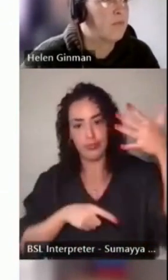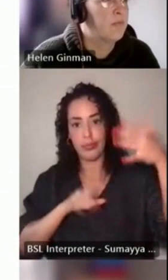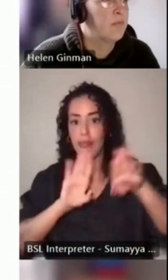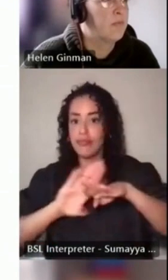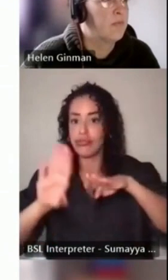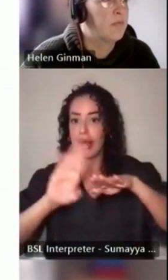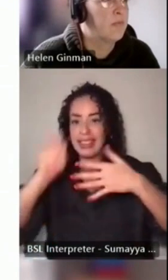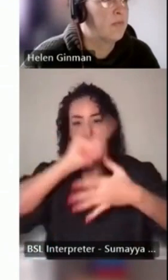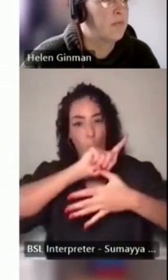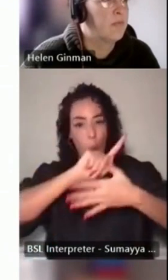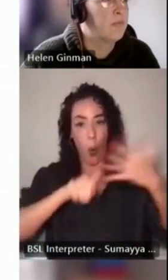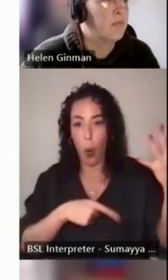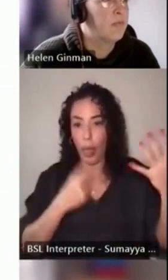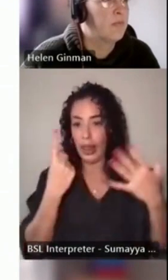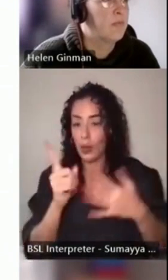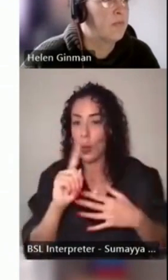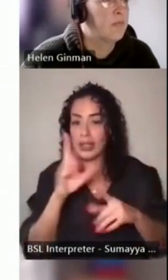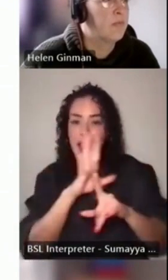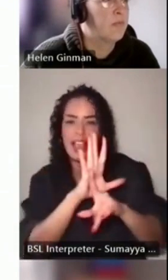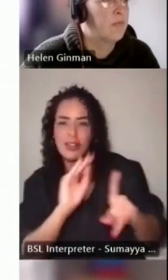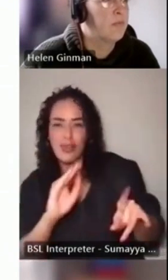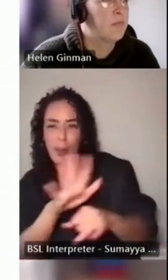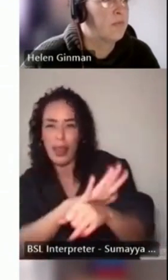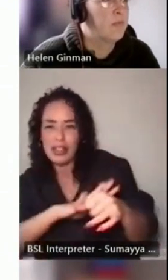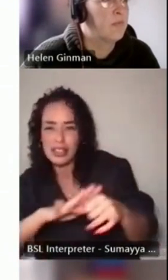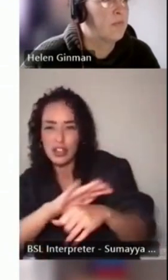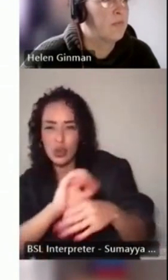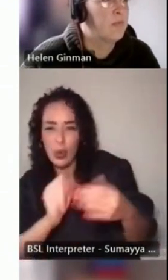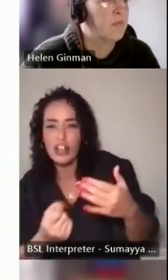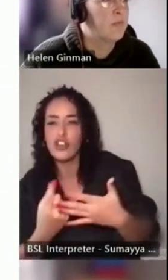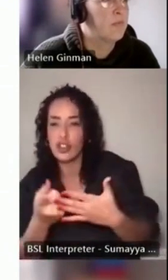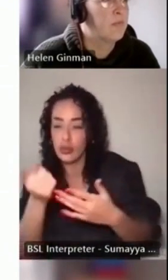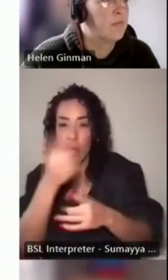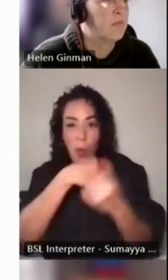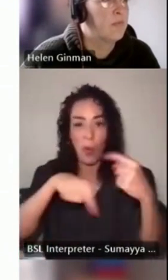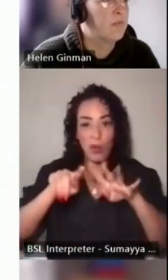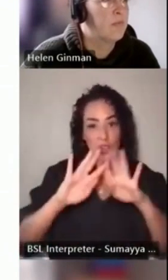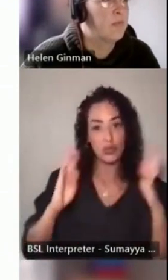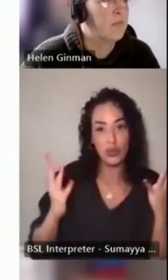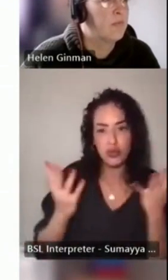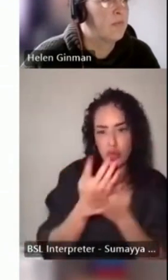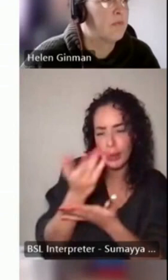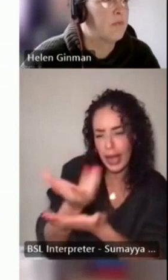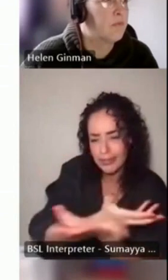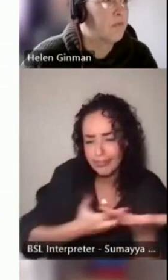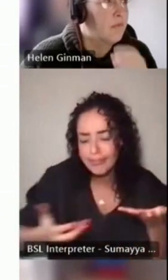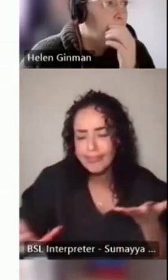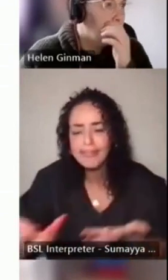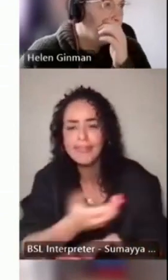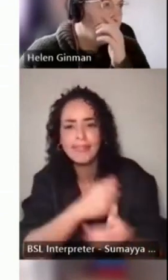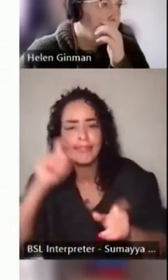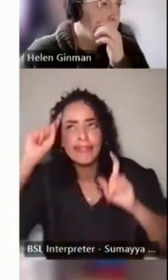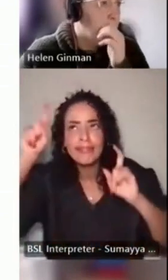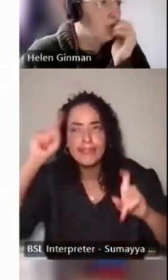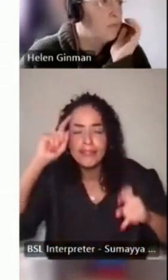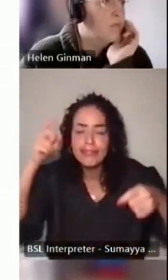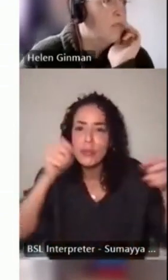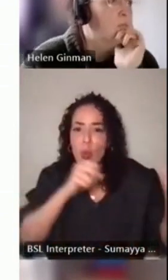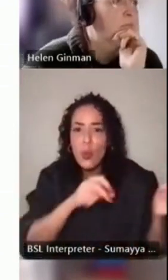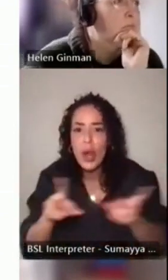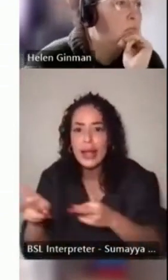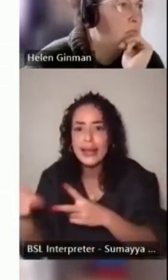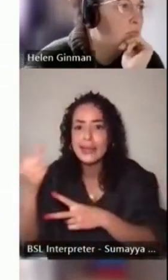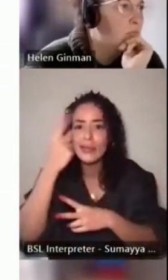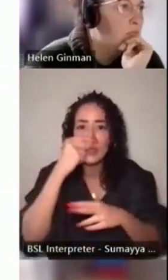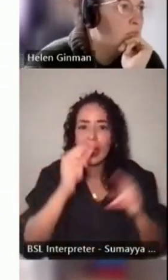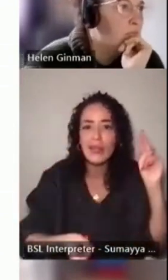a scenario so that we can come together as a group and think of some ways that we might